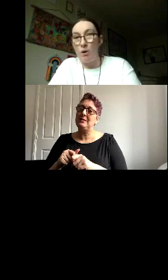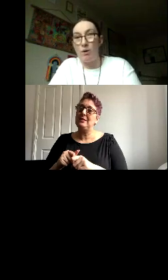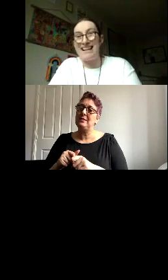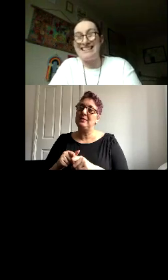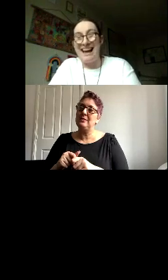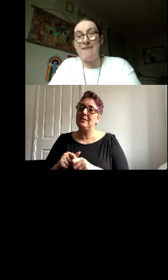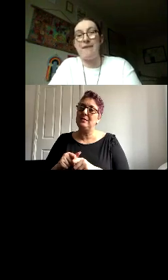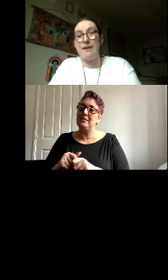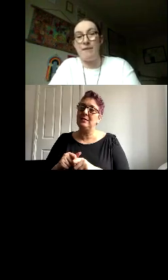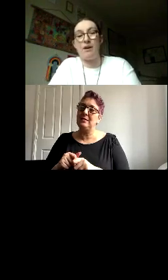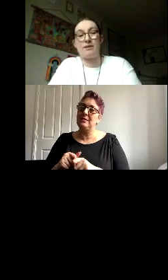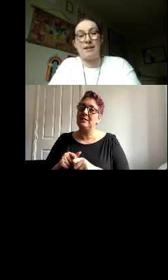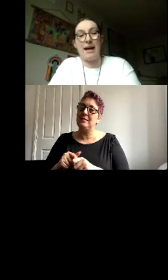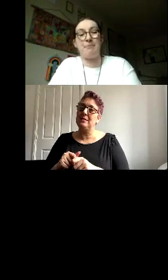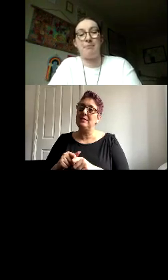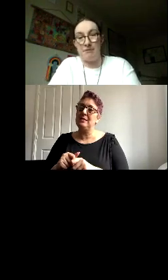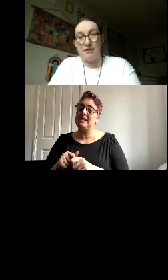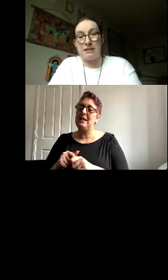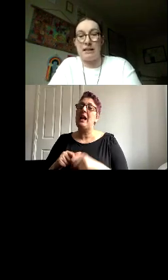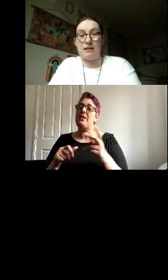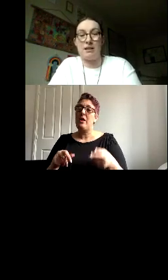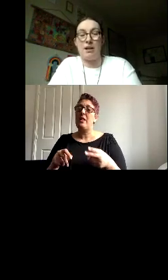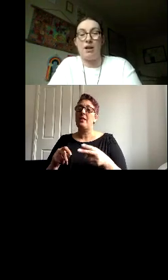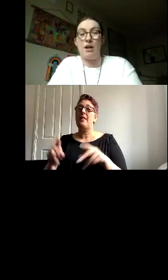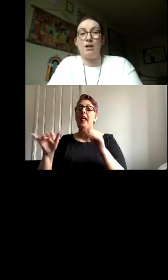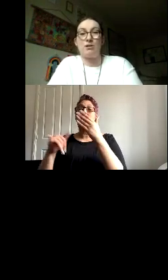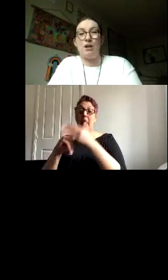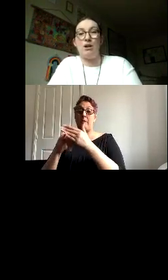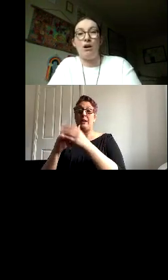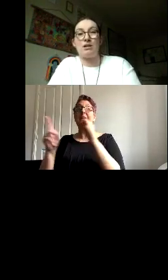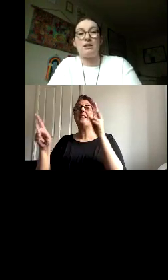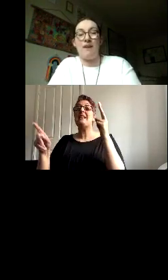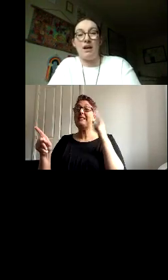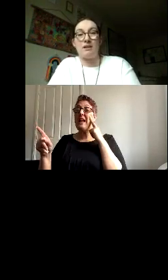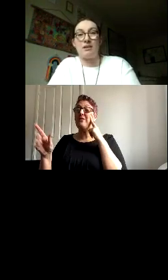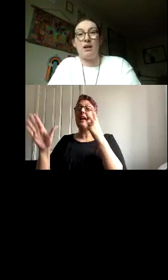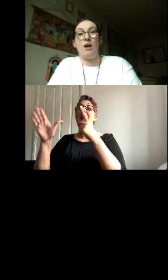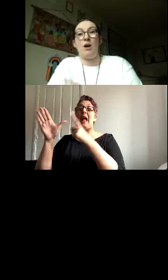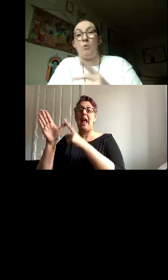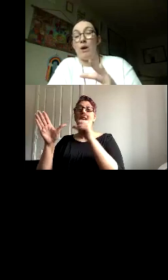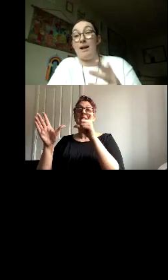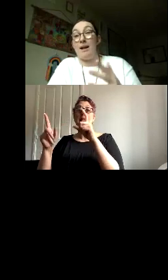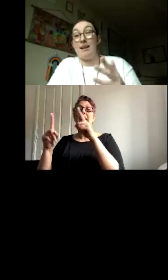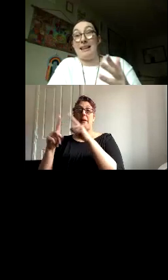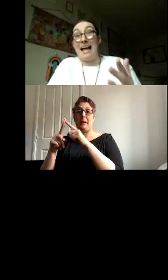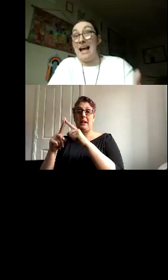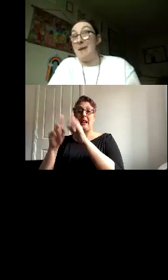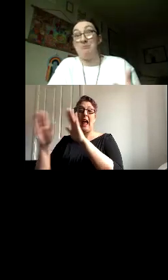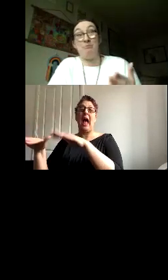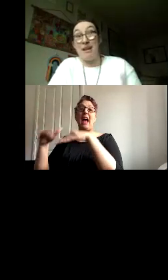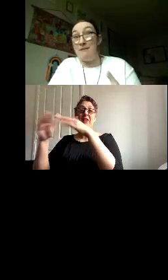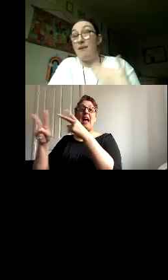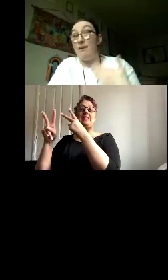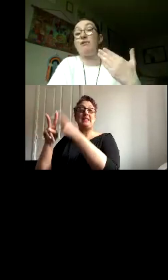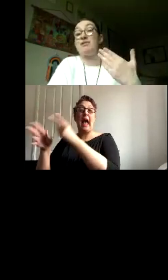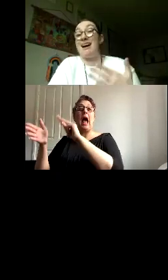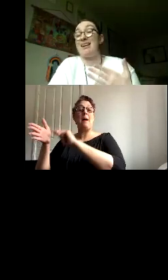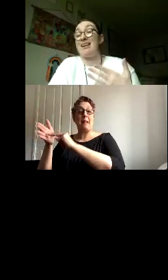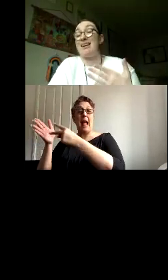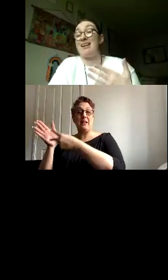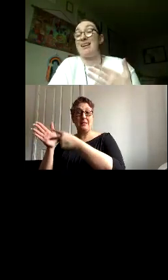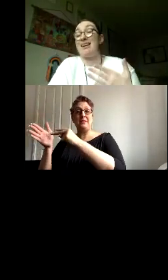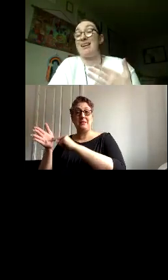I call deaf advanced care preferences. So lots of us will be involved in